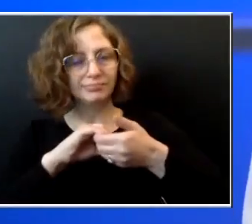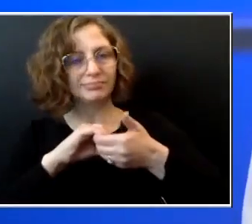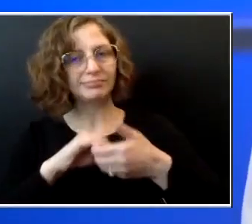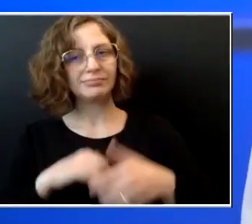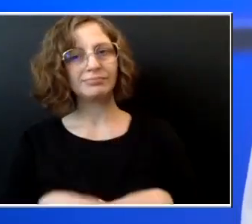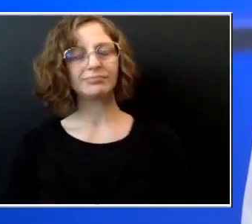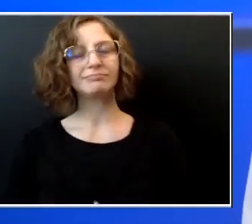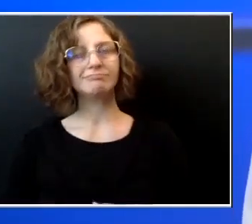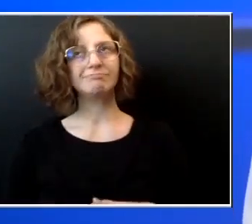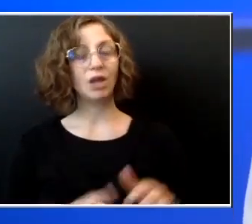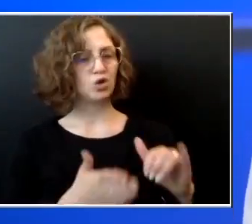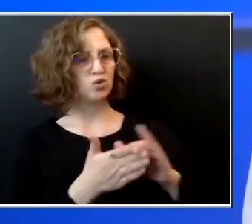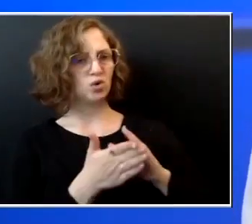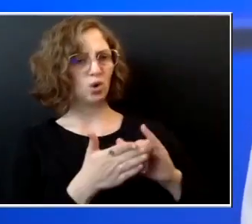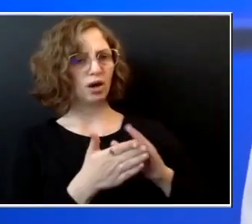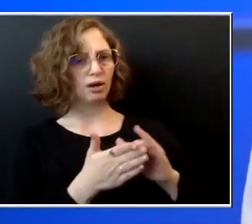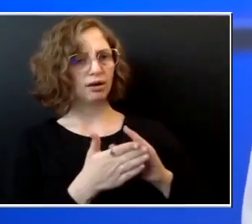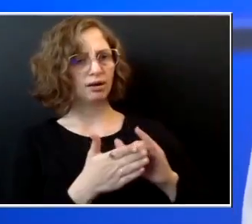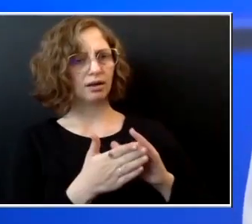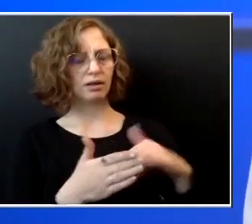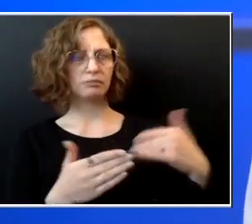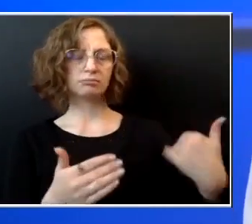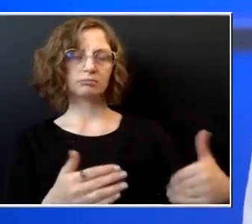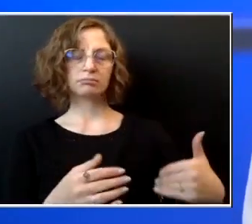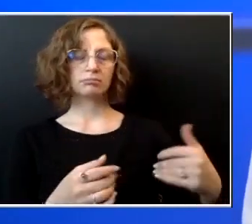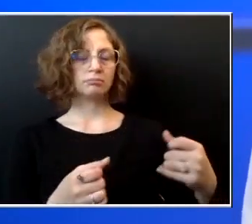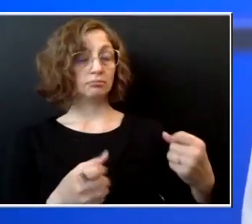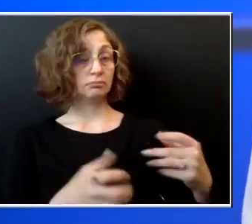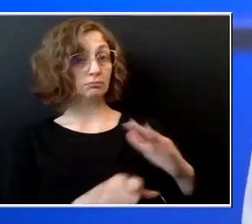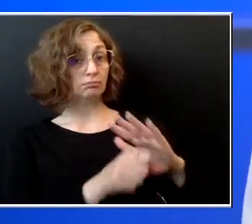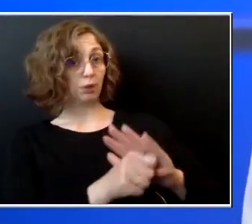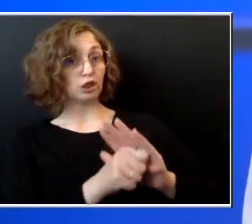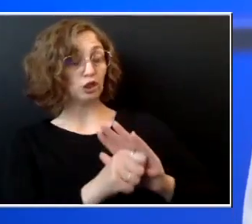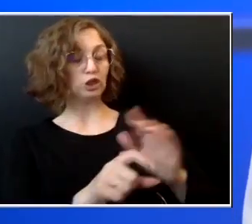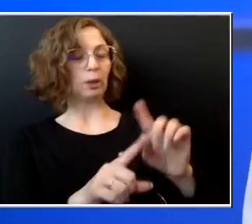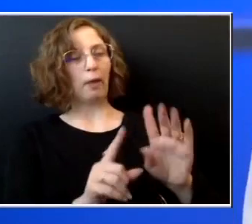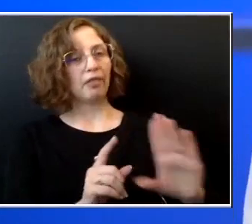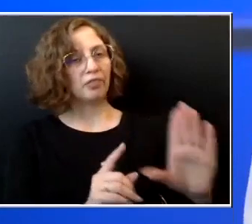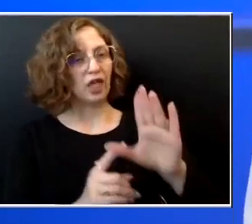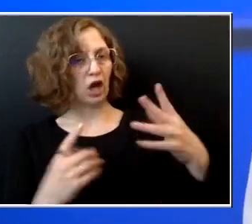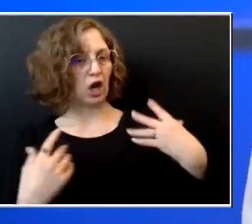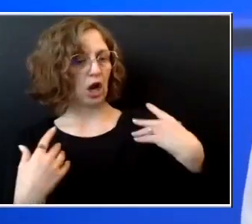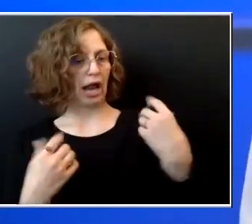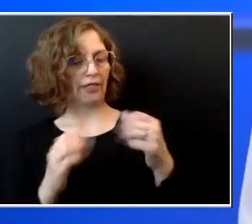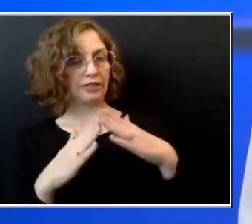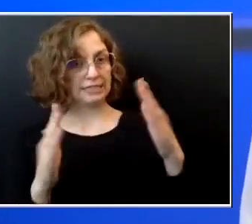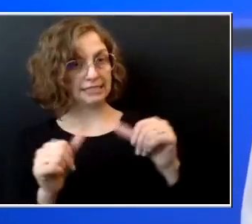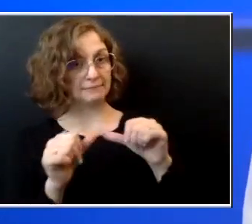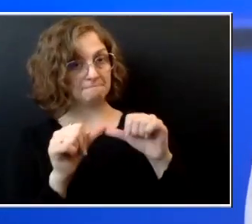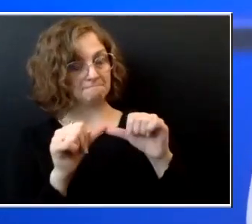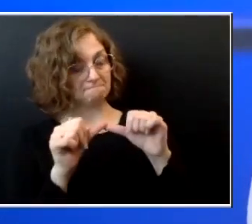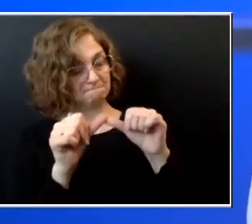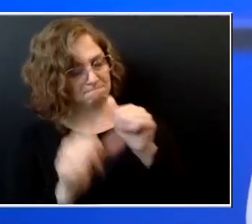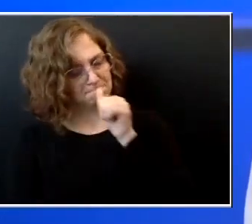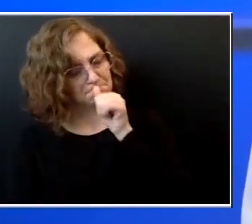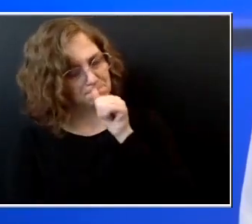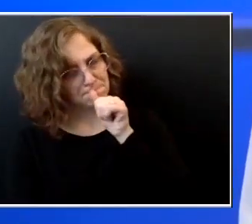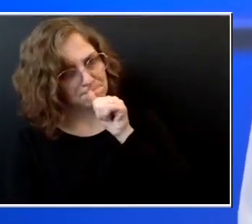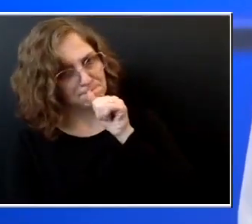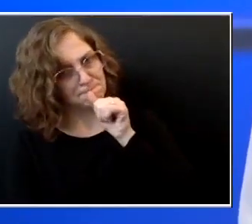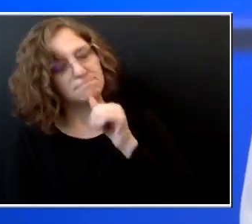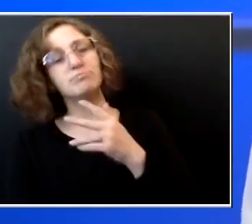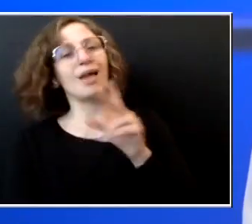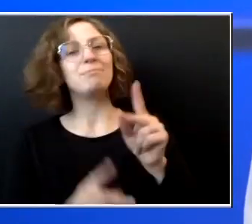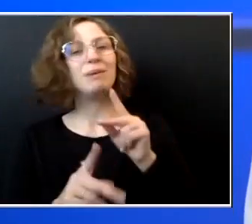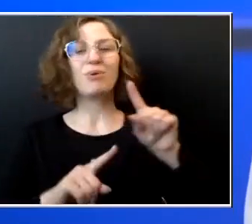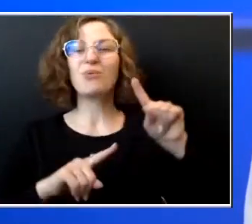incredible pressure, but the health system held. People came out and did their singing and their chanting for